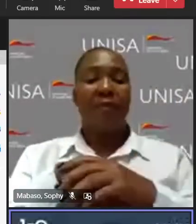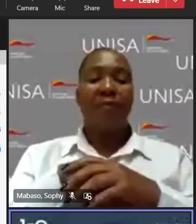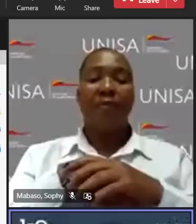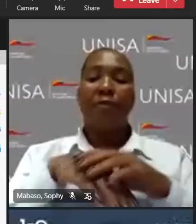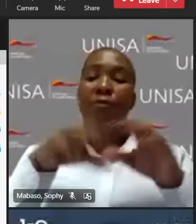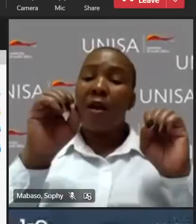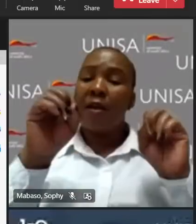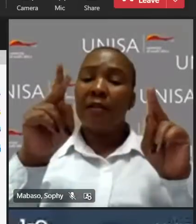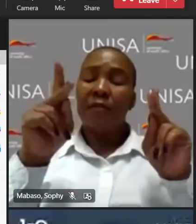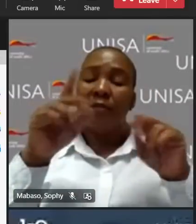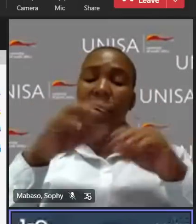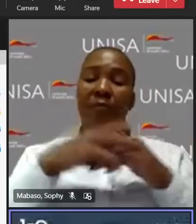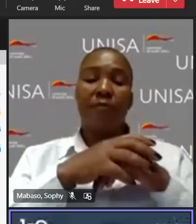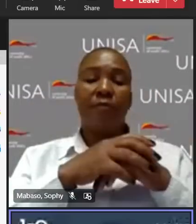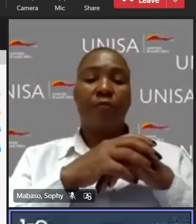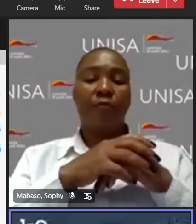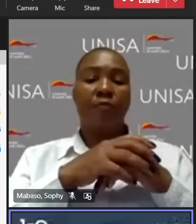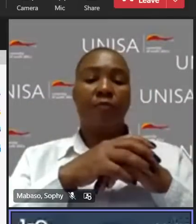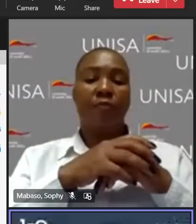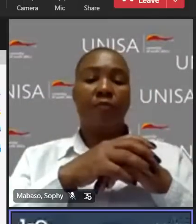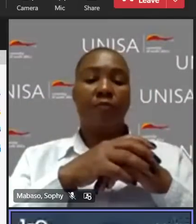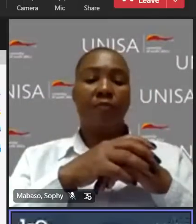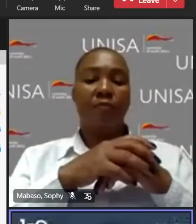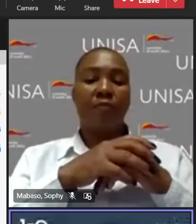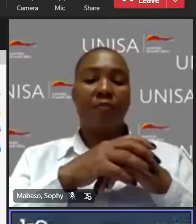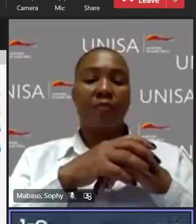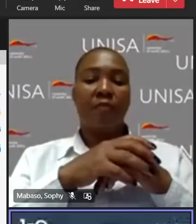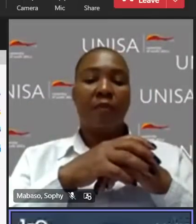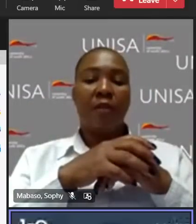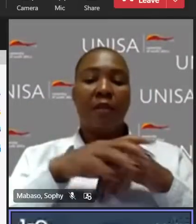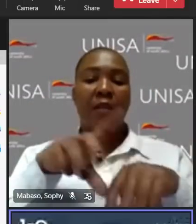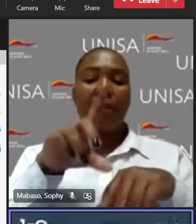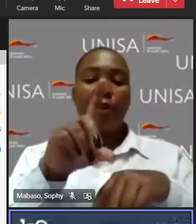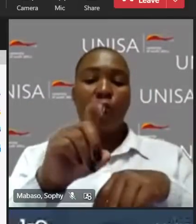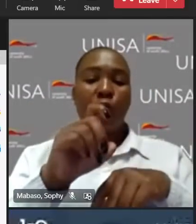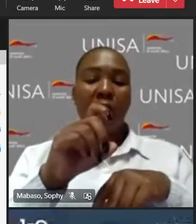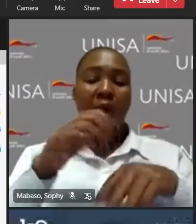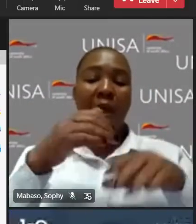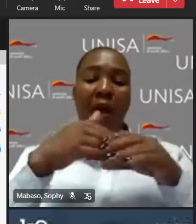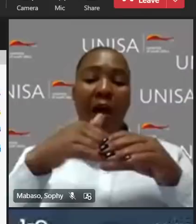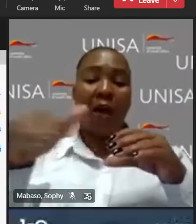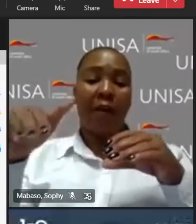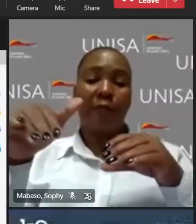right. So I'm going to log out of here.